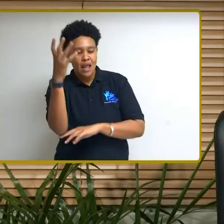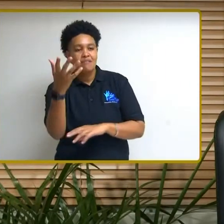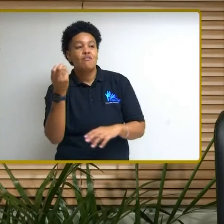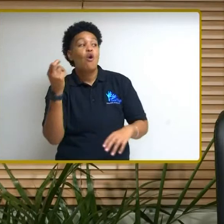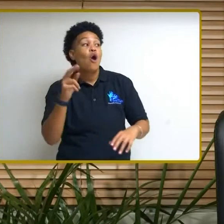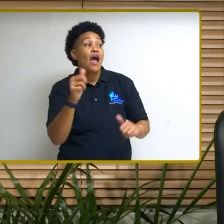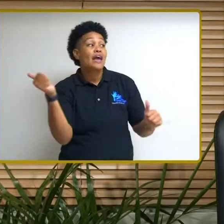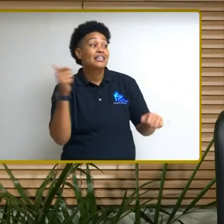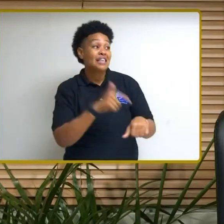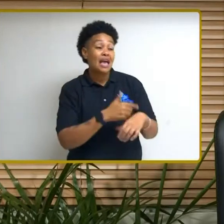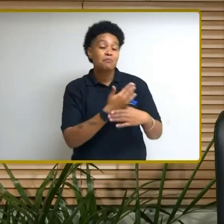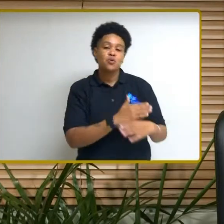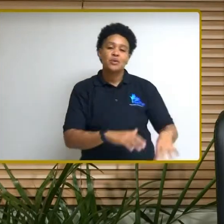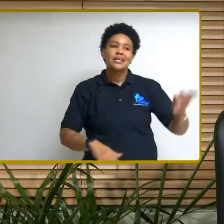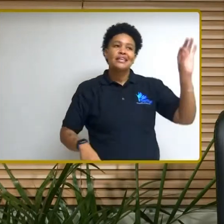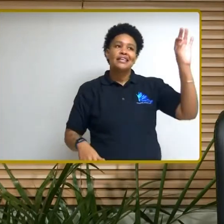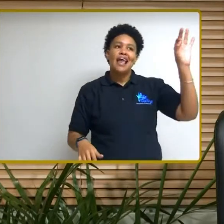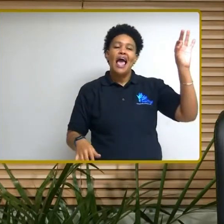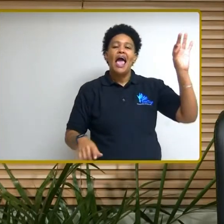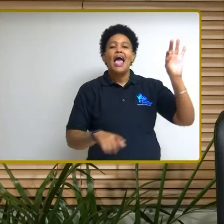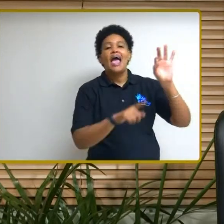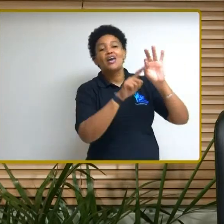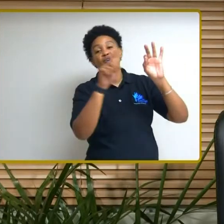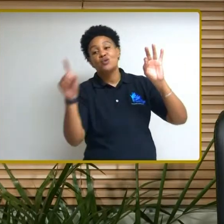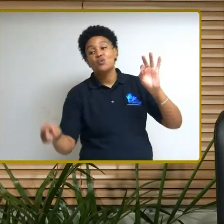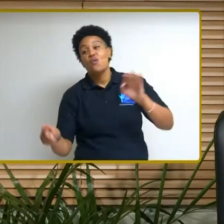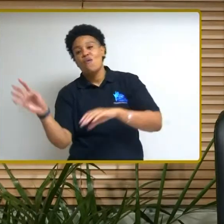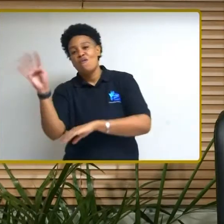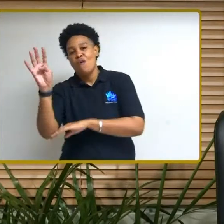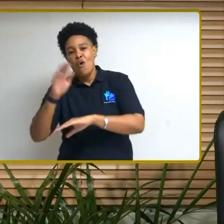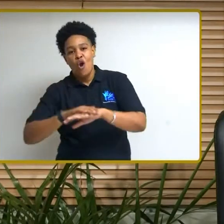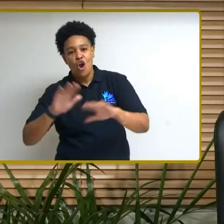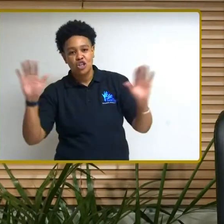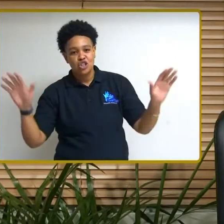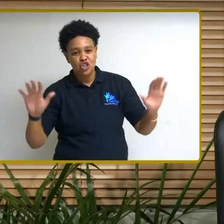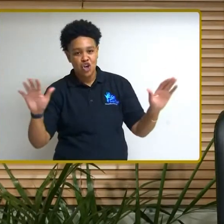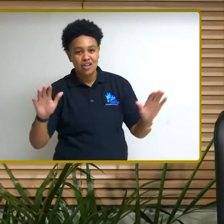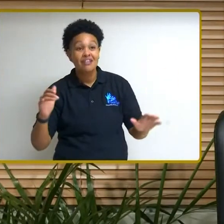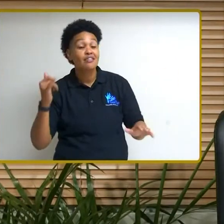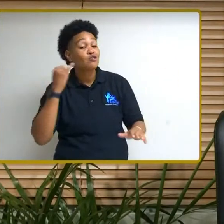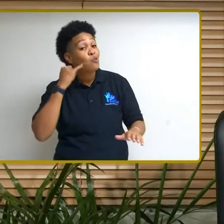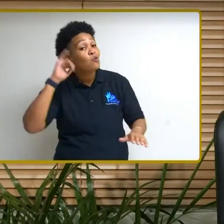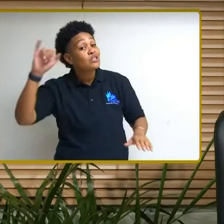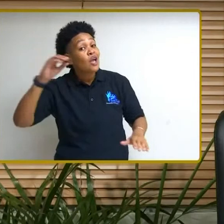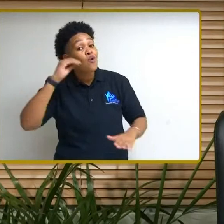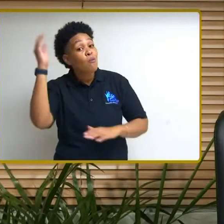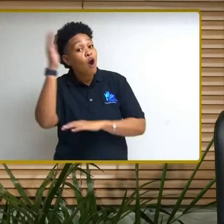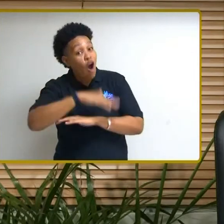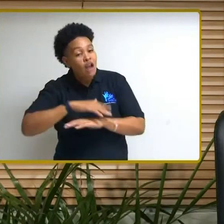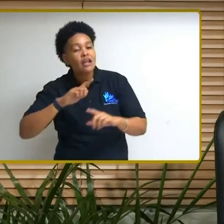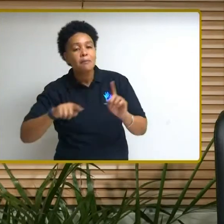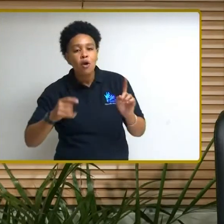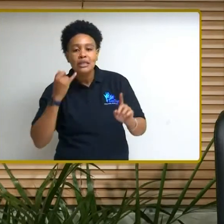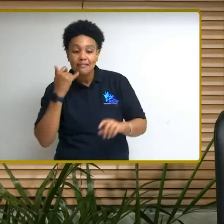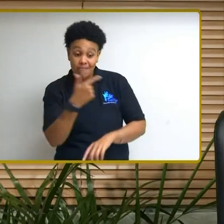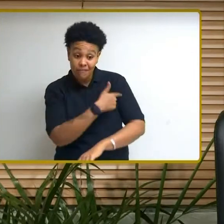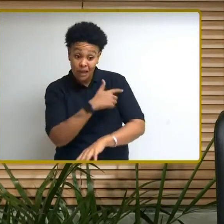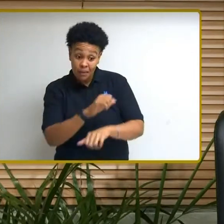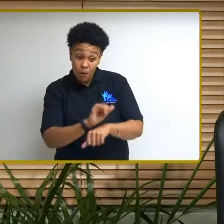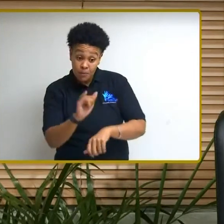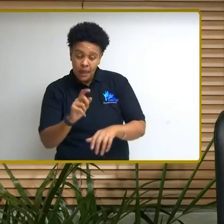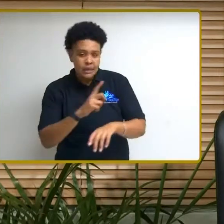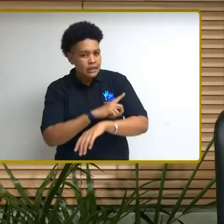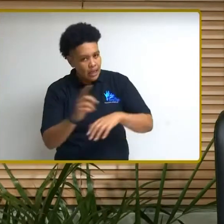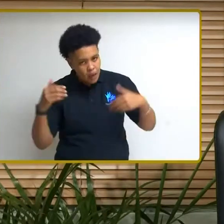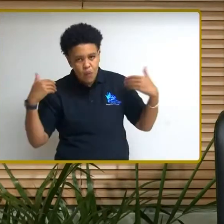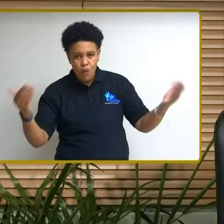or any time between 9 and 4 on Sunday, even though it's supposed to be a no movement day. So do